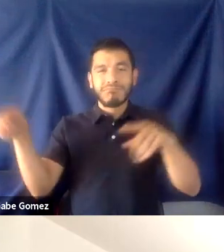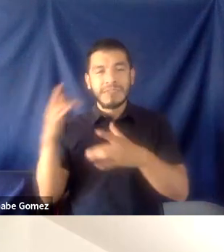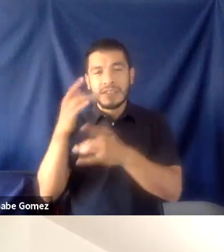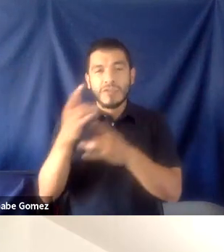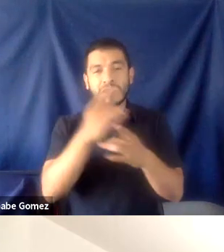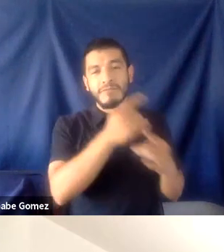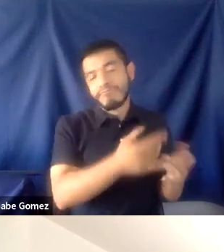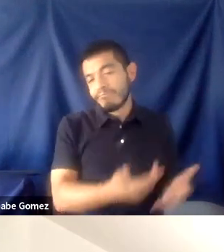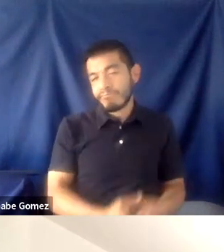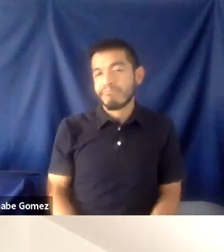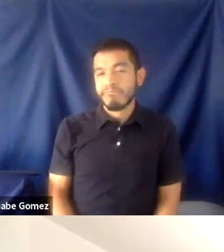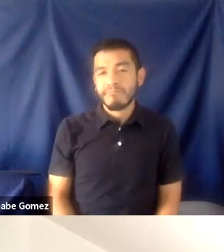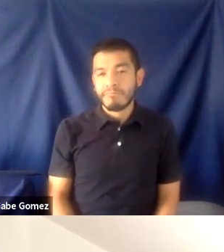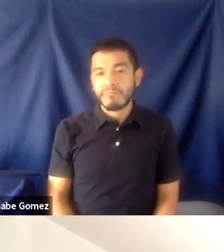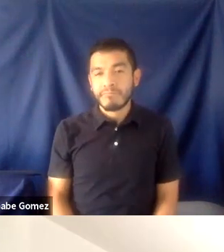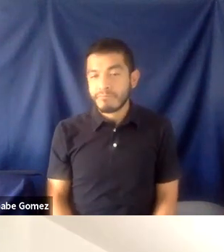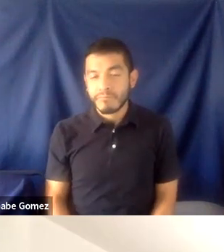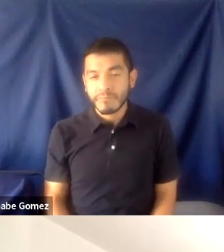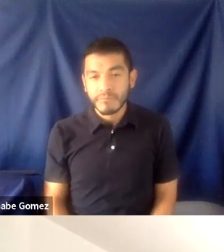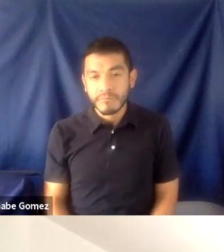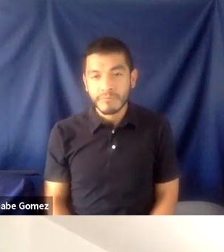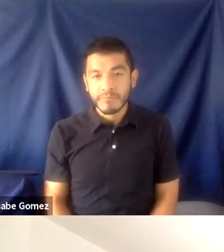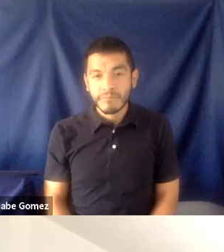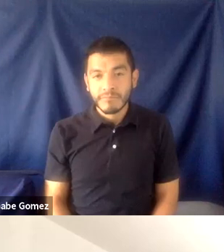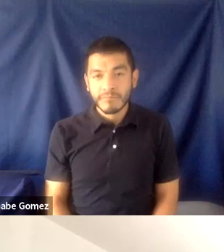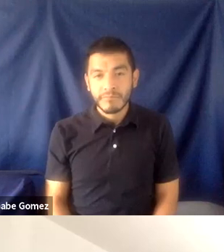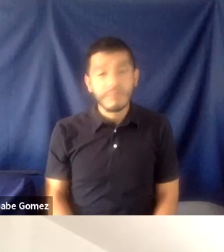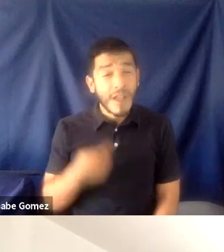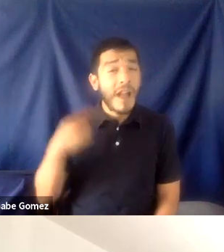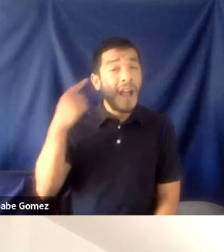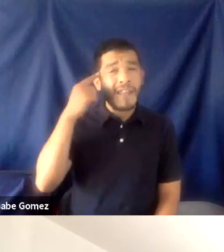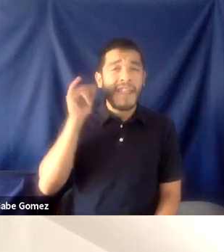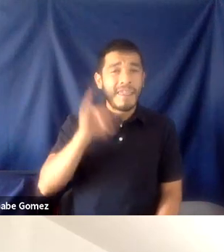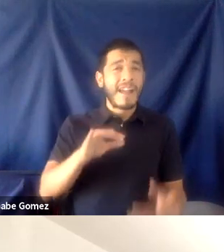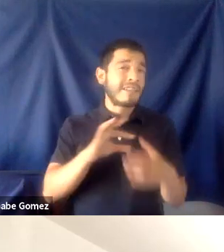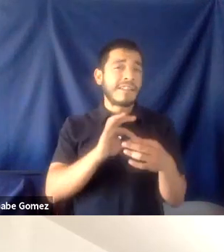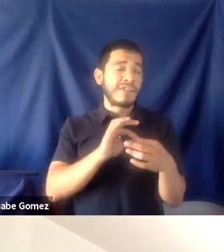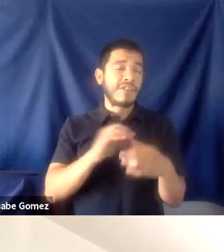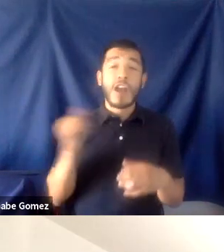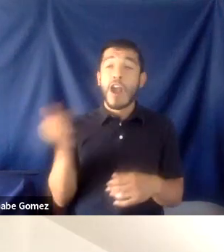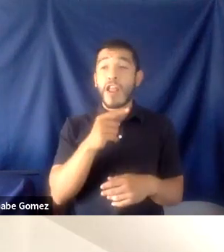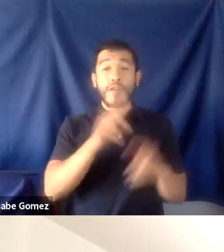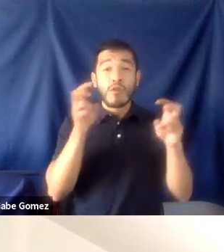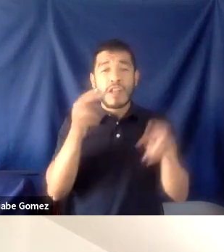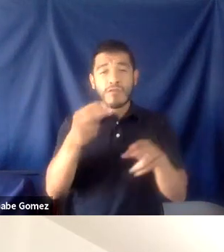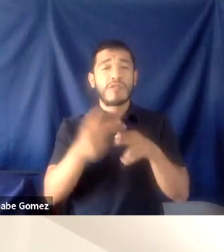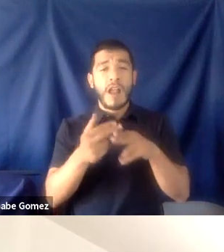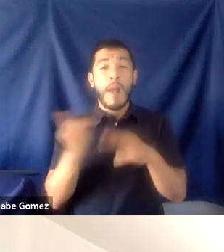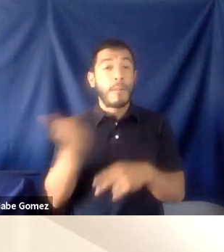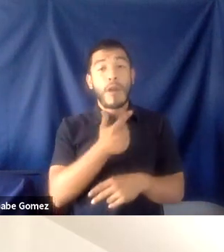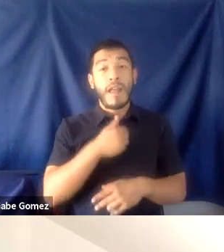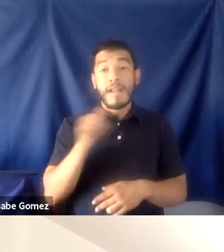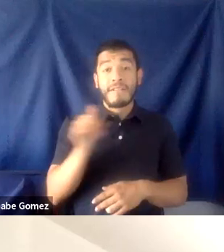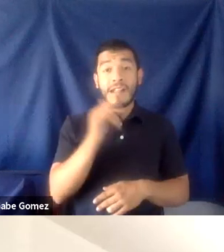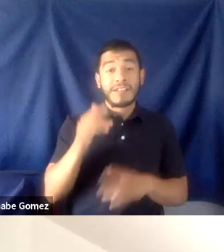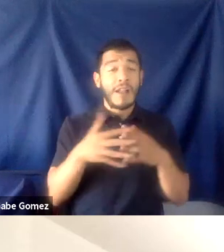interests. But yeah, I think that's the connection. I mean, all of those titles that you named all have Asian American